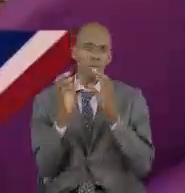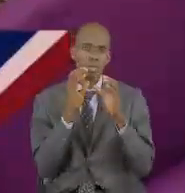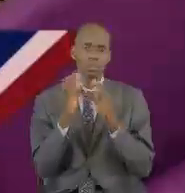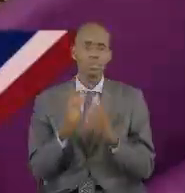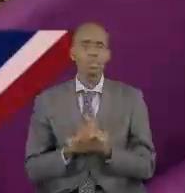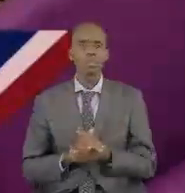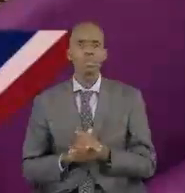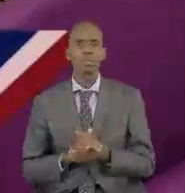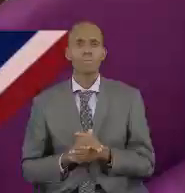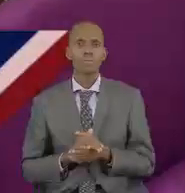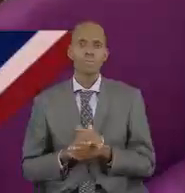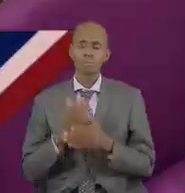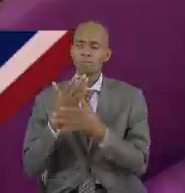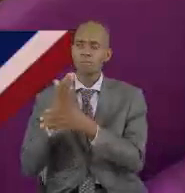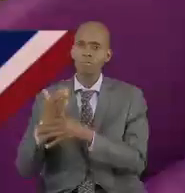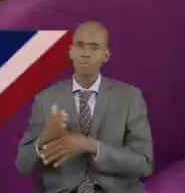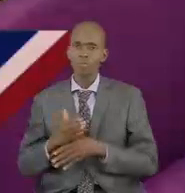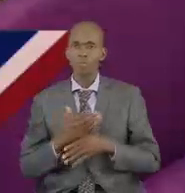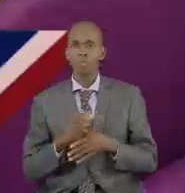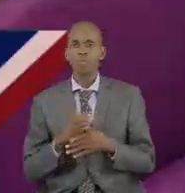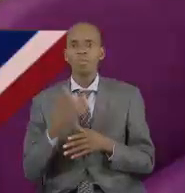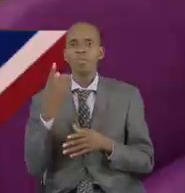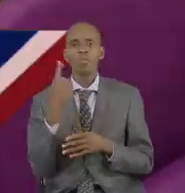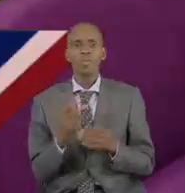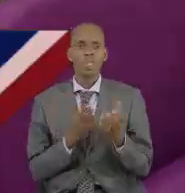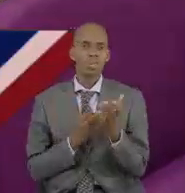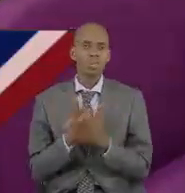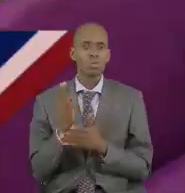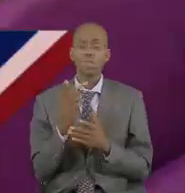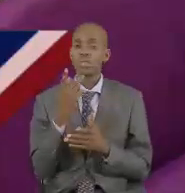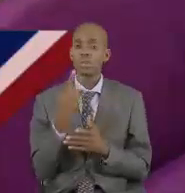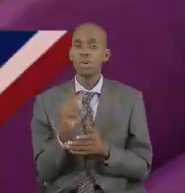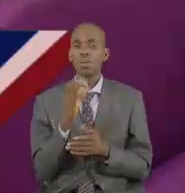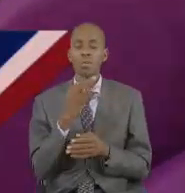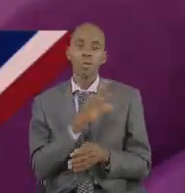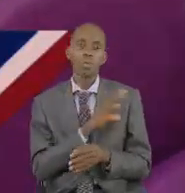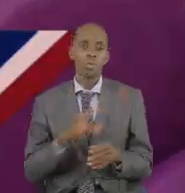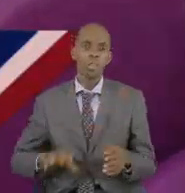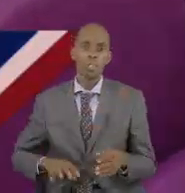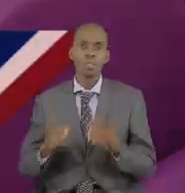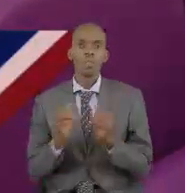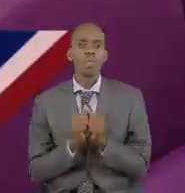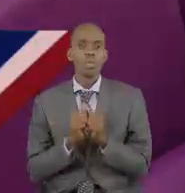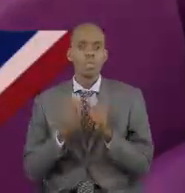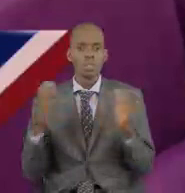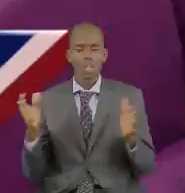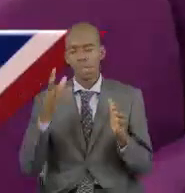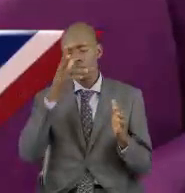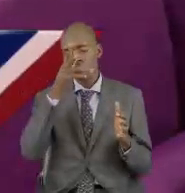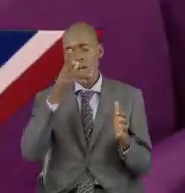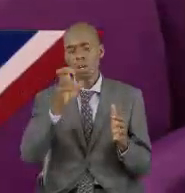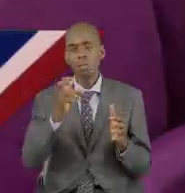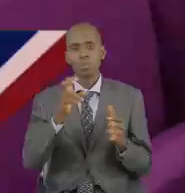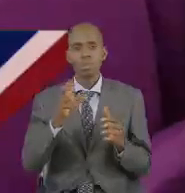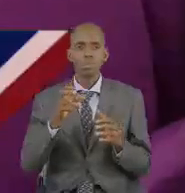conversation. Sharing the truth of Christ without corrupt conversation.